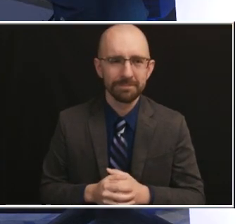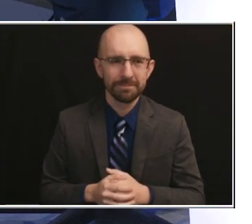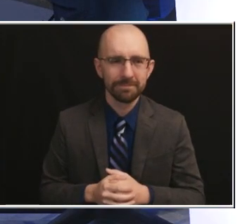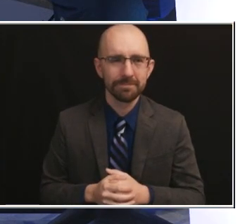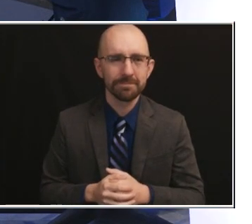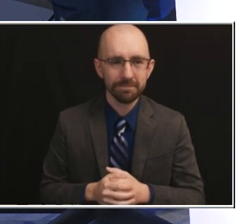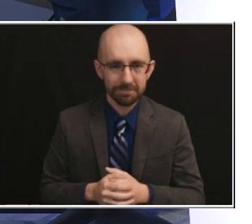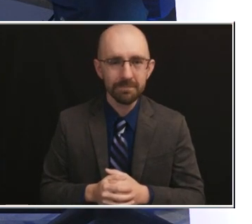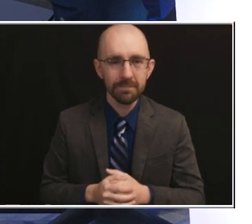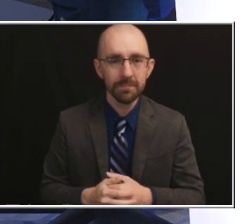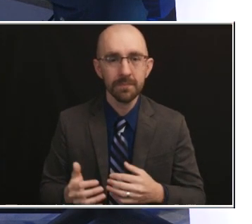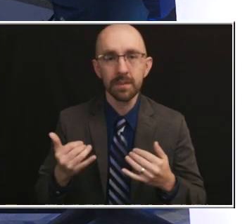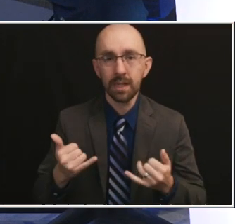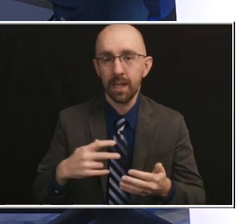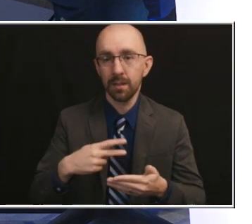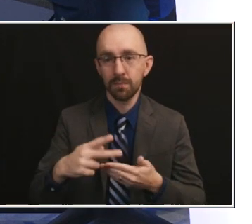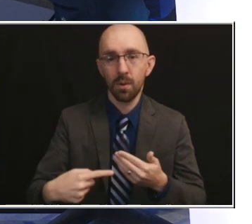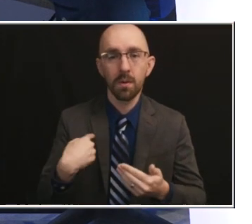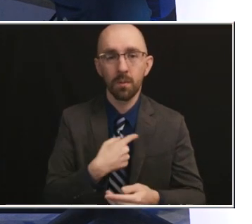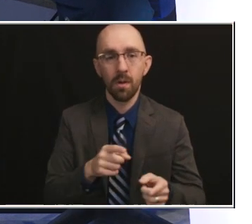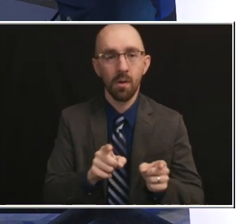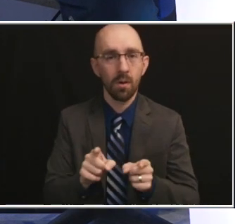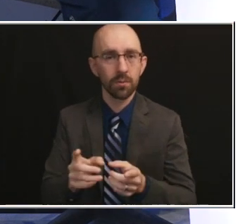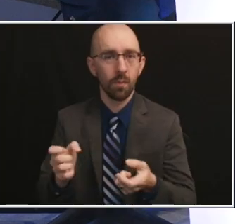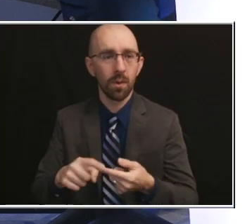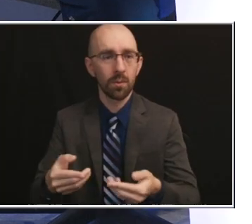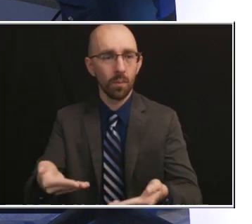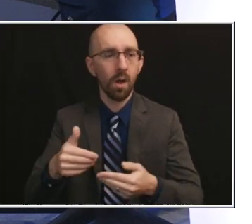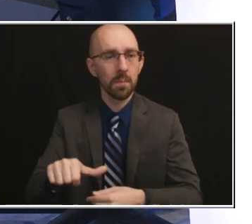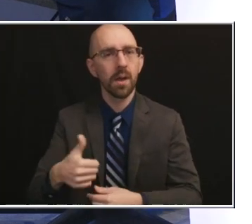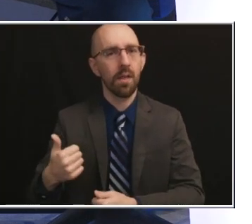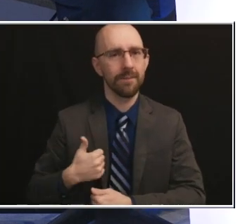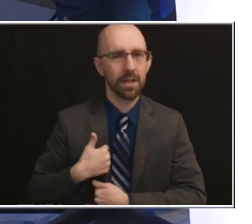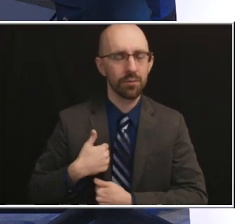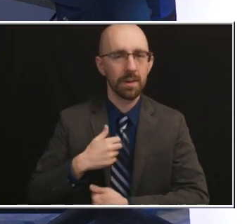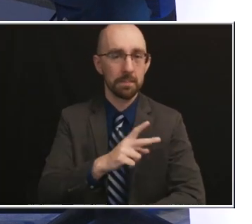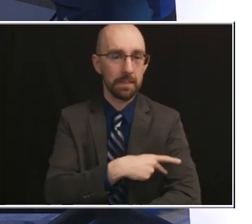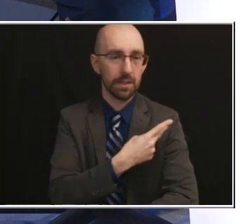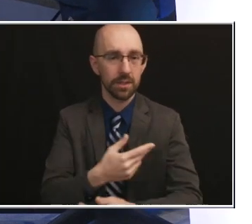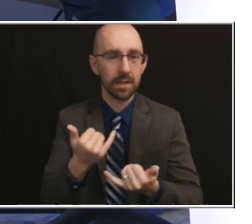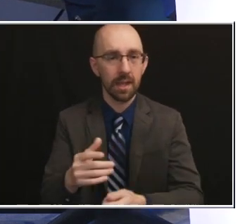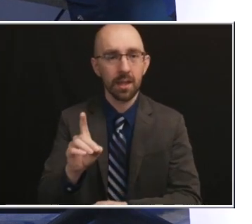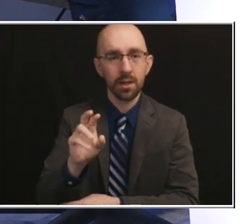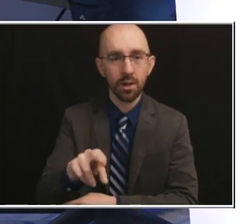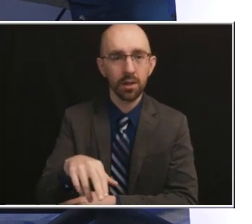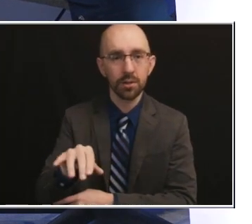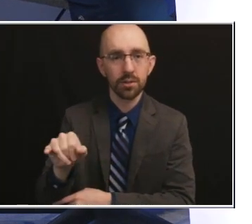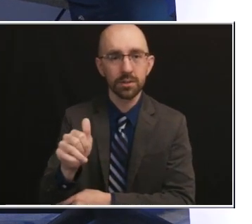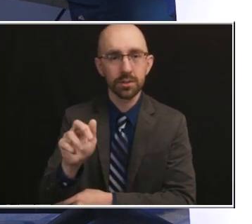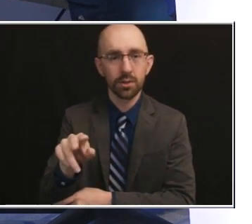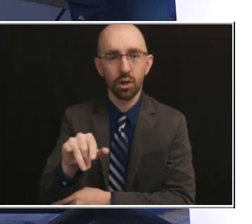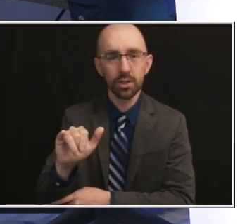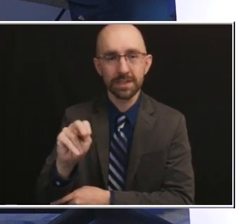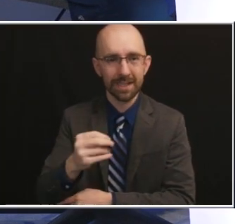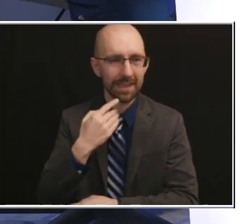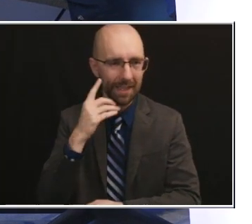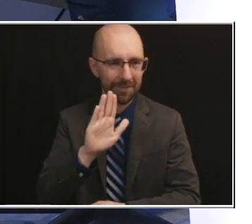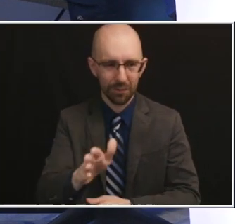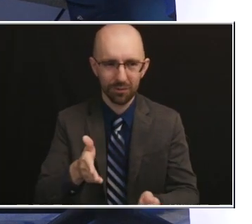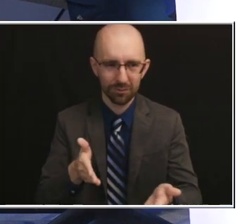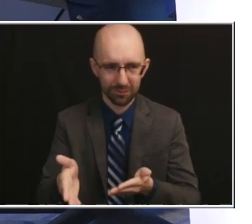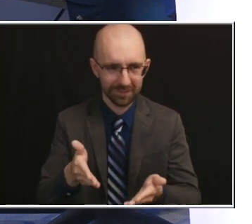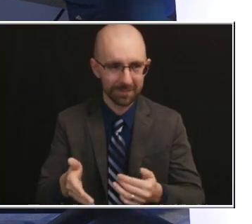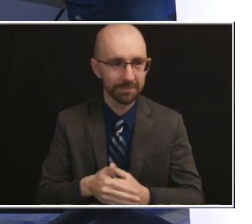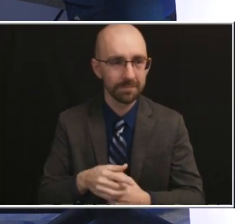On today's program, we'd also like to welcome another veteran, our patient today, Dr. Andrew Jarzin. Thank you for your service. Would you